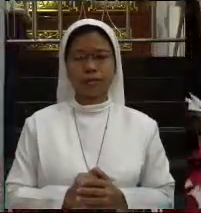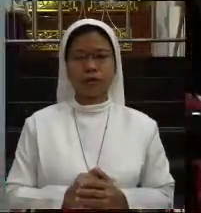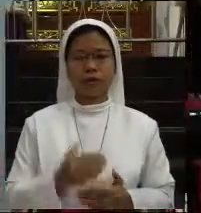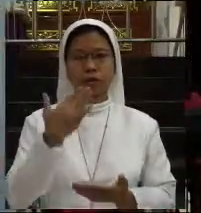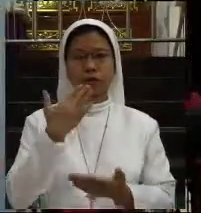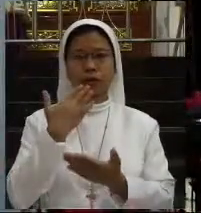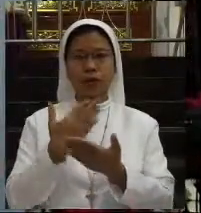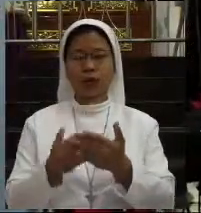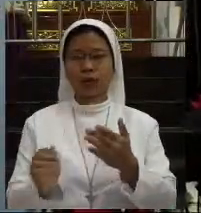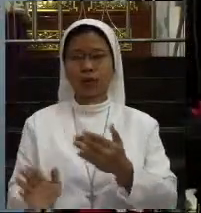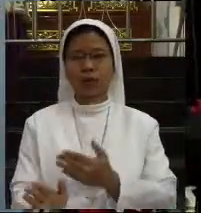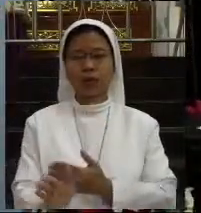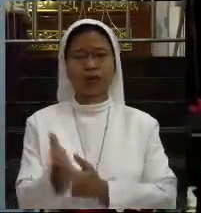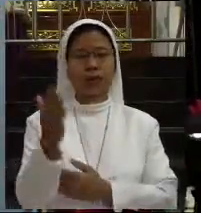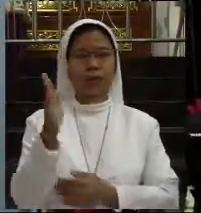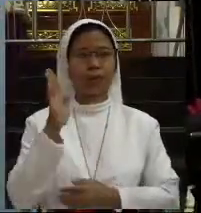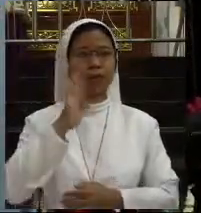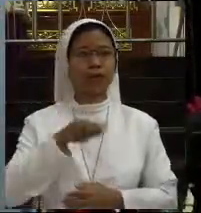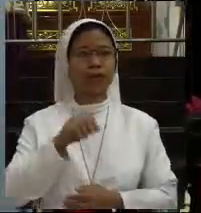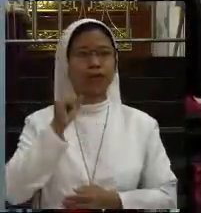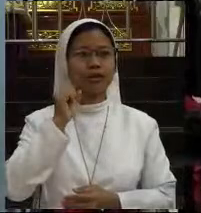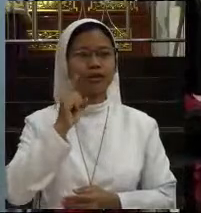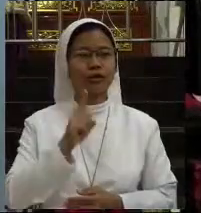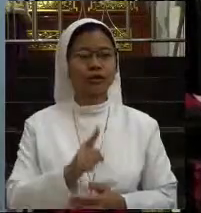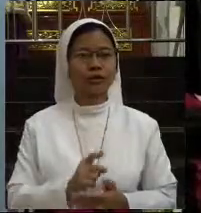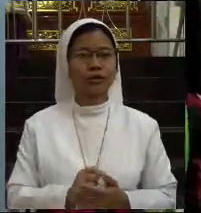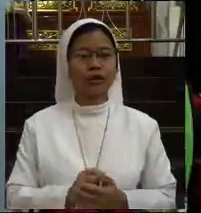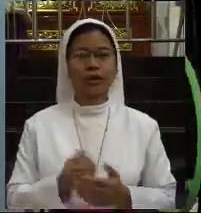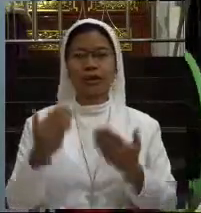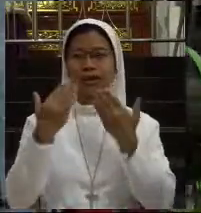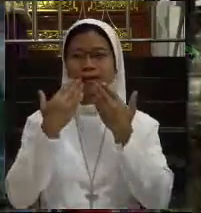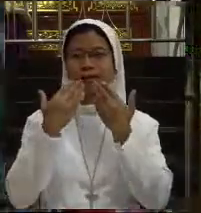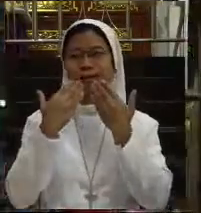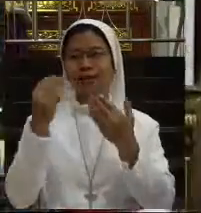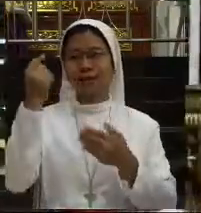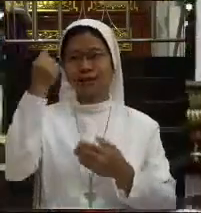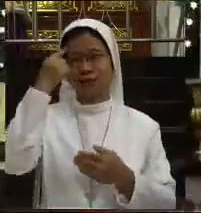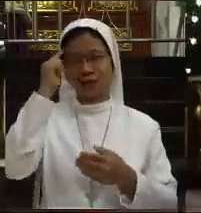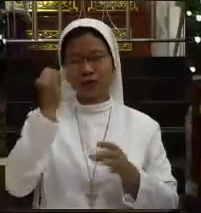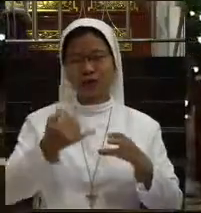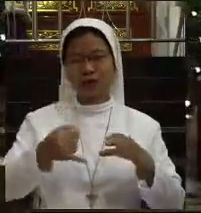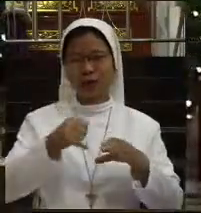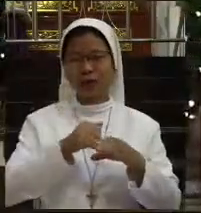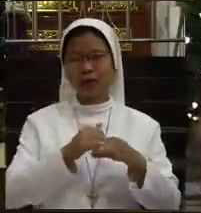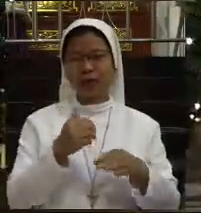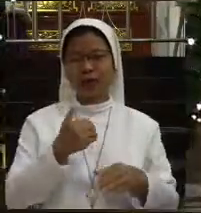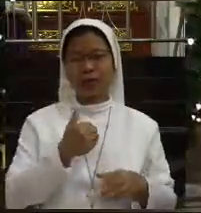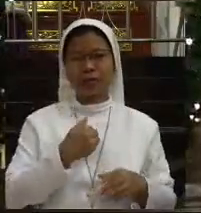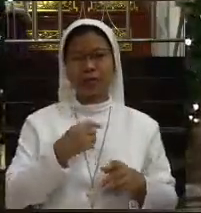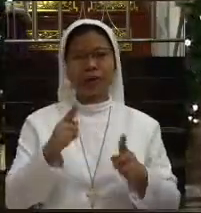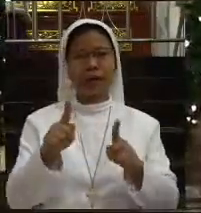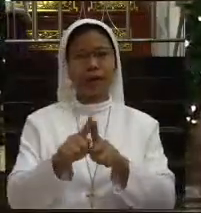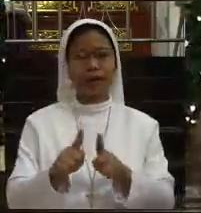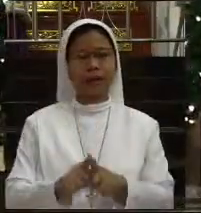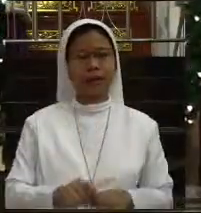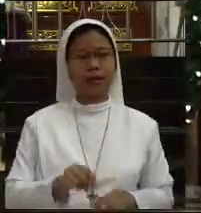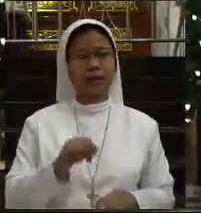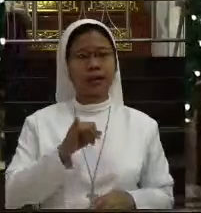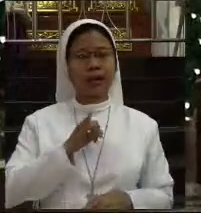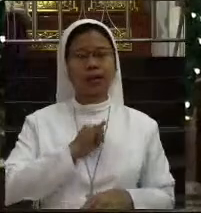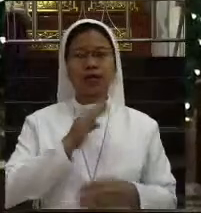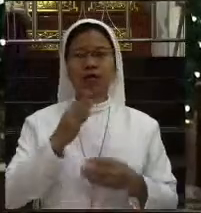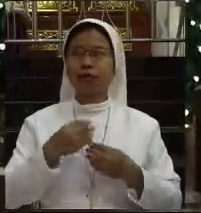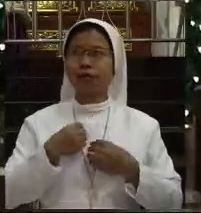Good morning, my brothers and sisters. Thank you for joining me as I offer